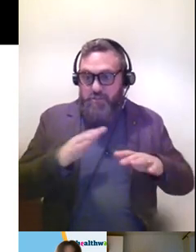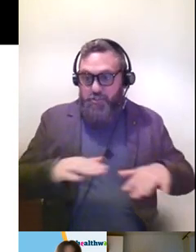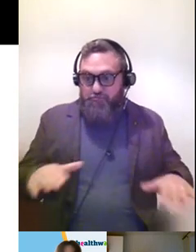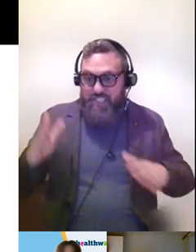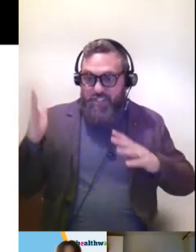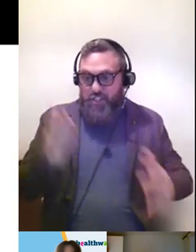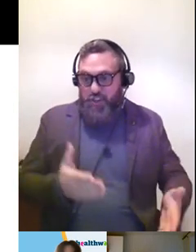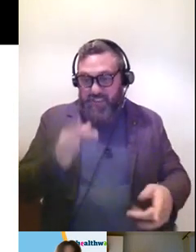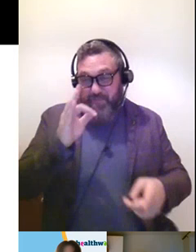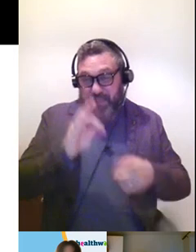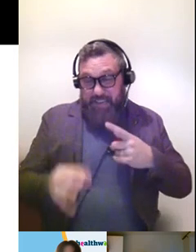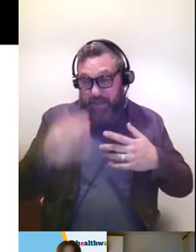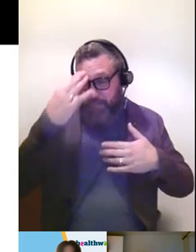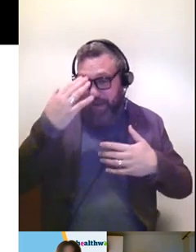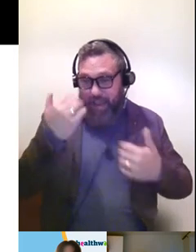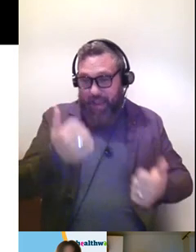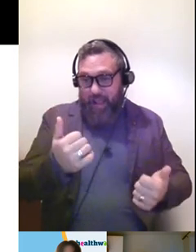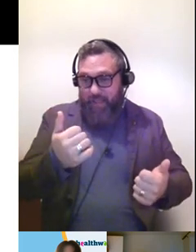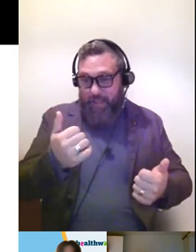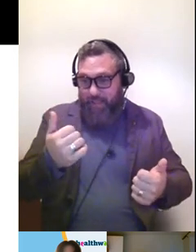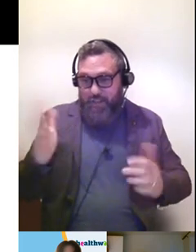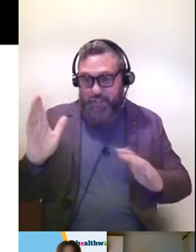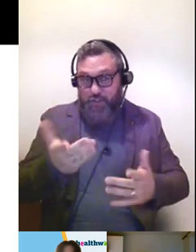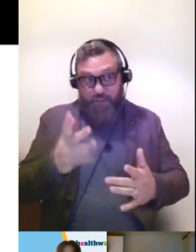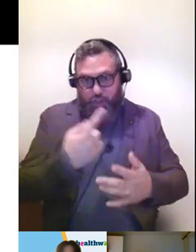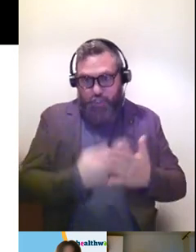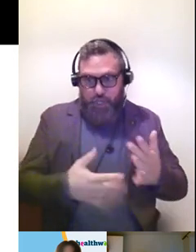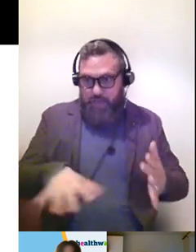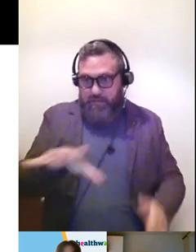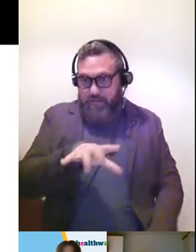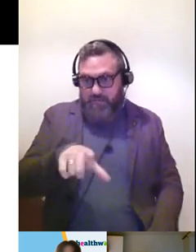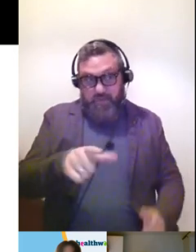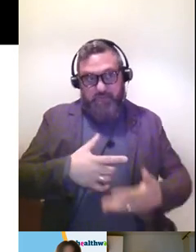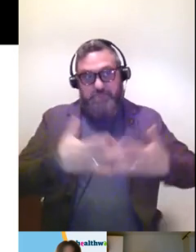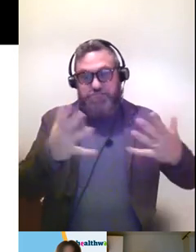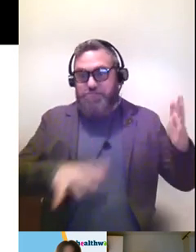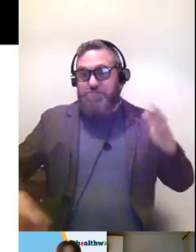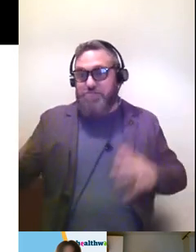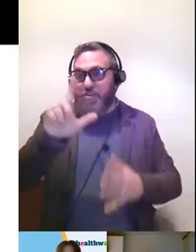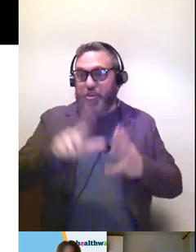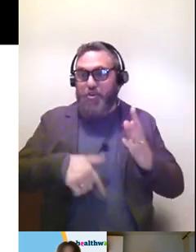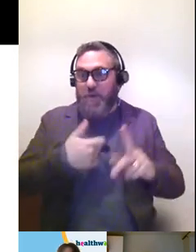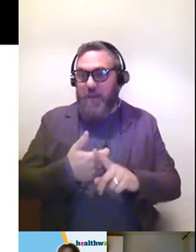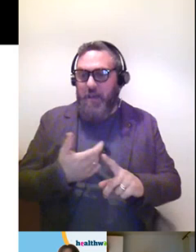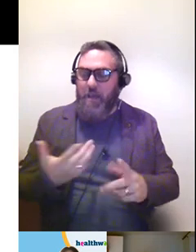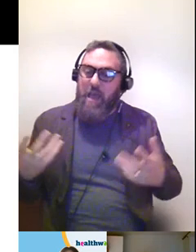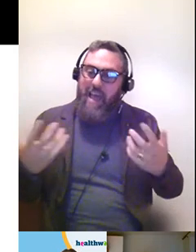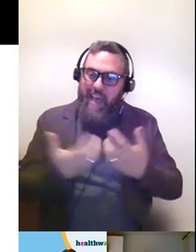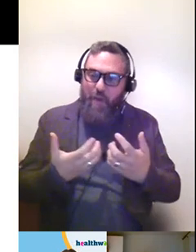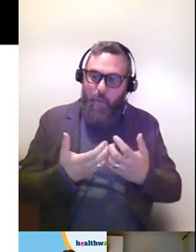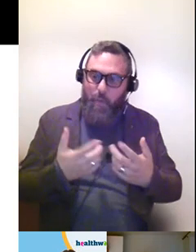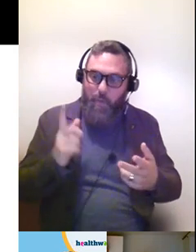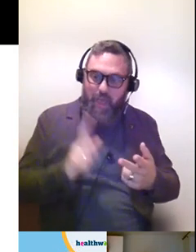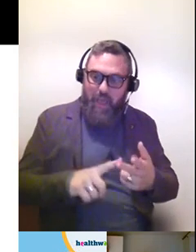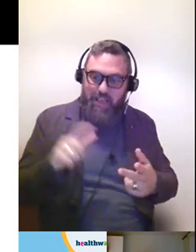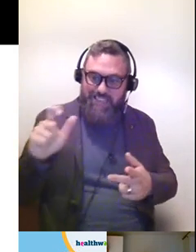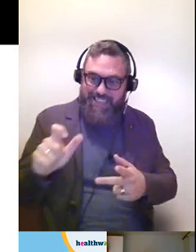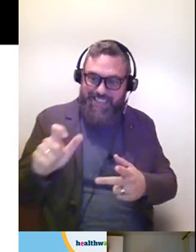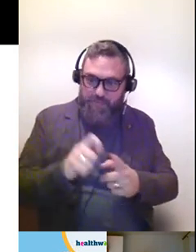children's mental health services, not just in our area, but in many parts of the country, how the ICP would see this